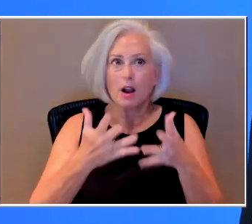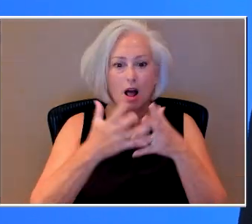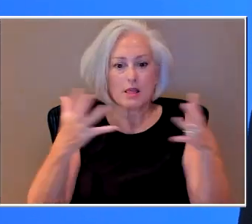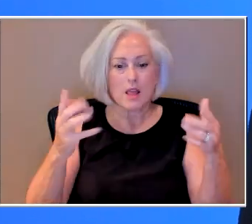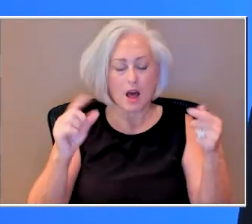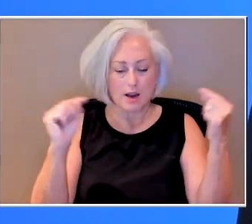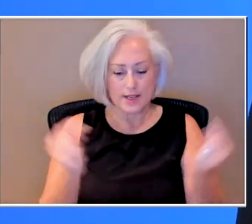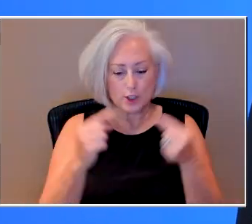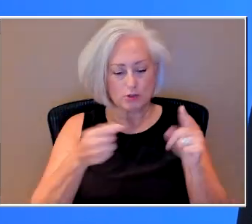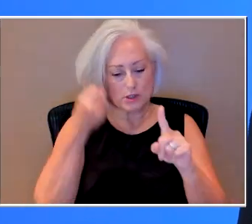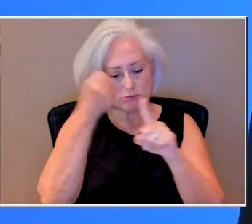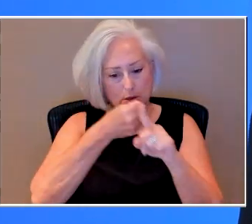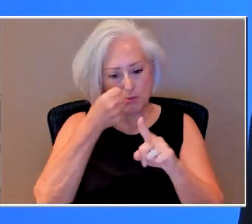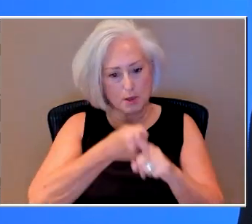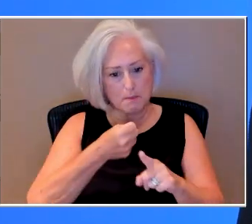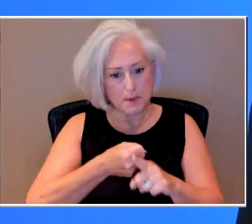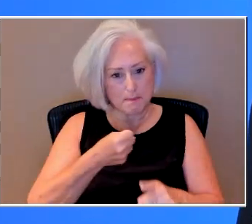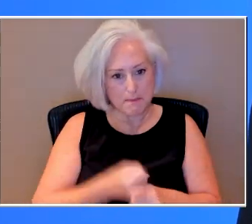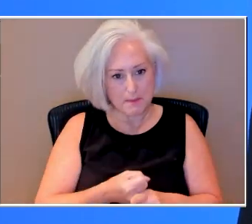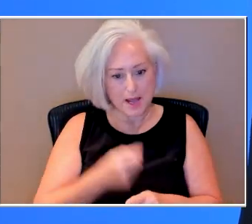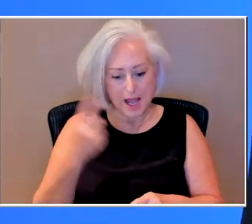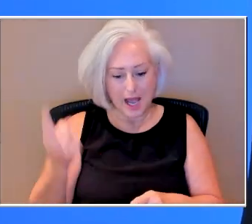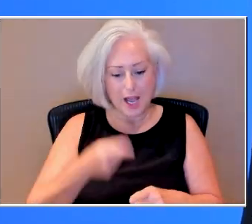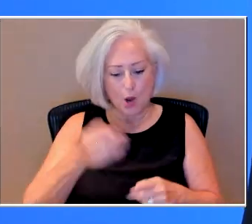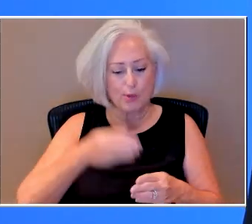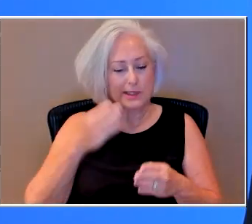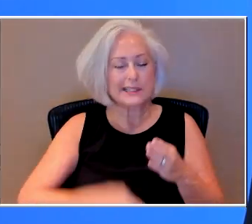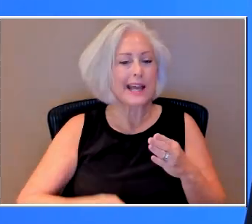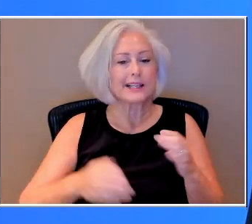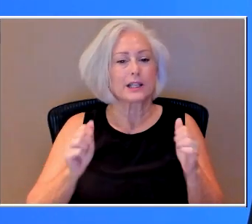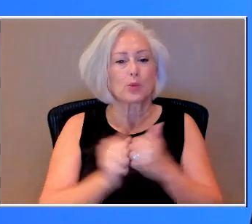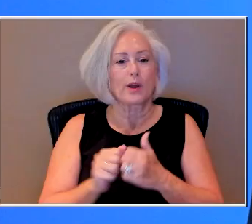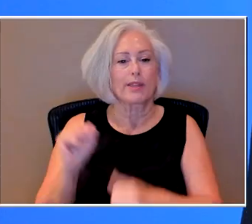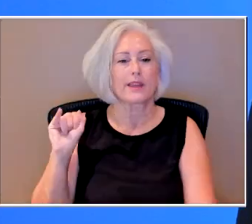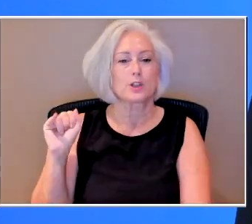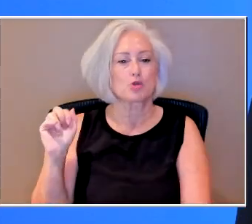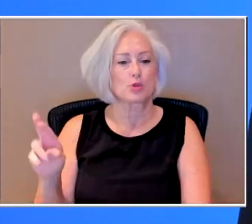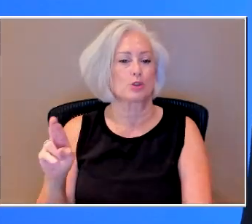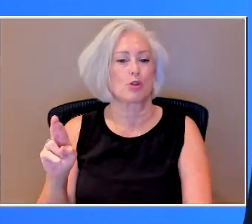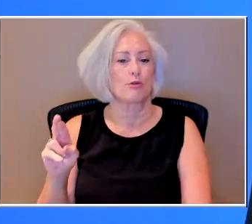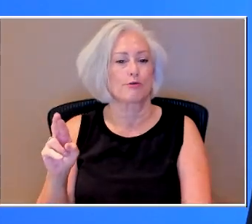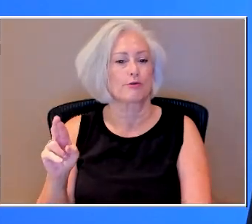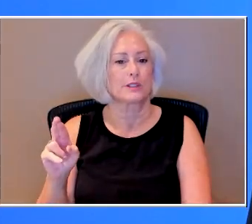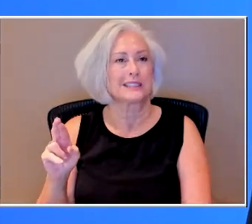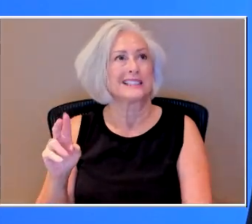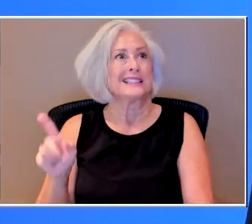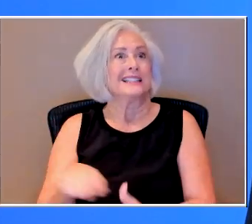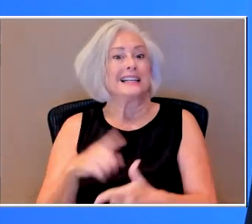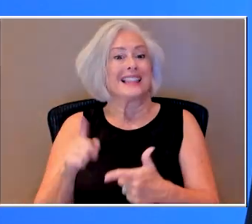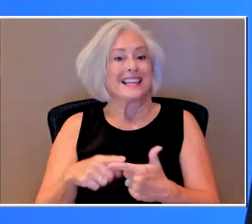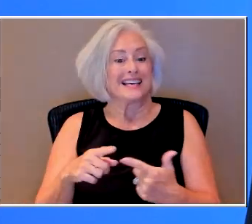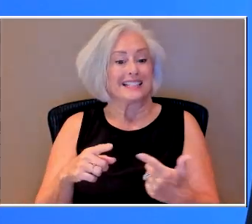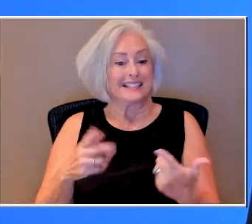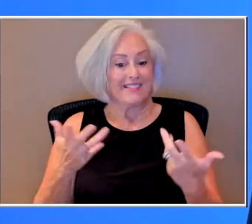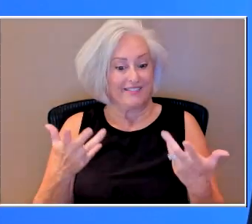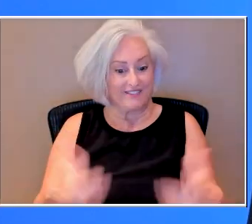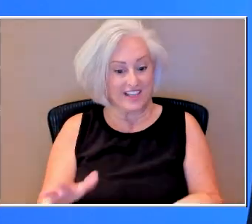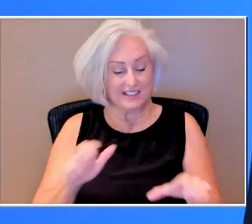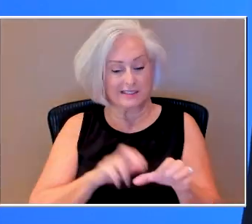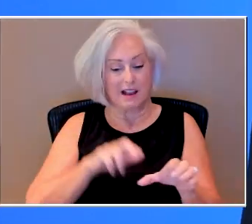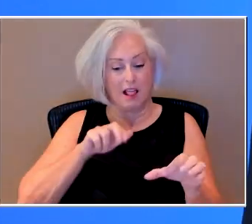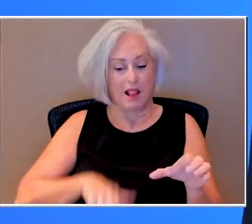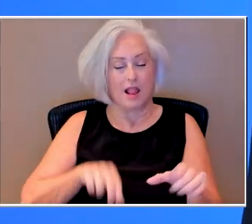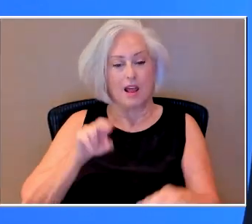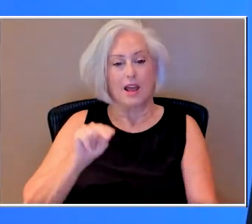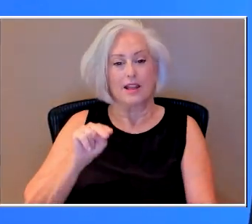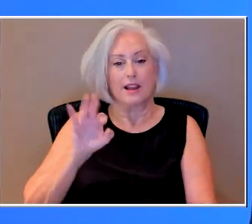the season on IR, and it wasn't until I got out of the NFL and started to study